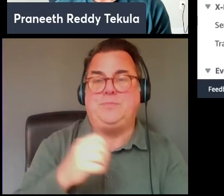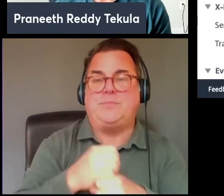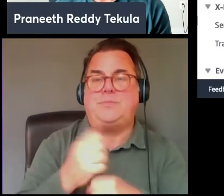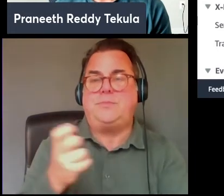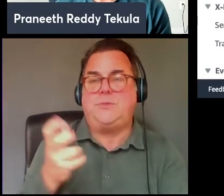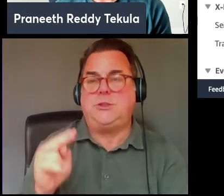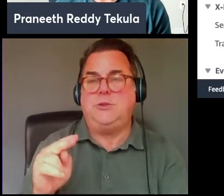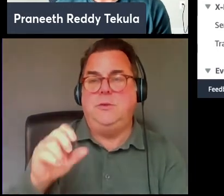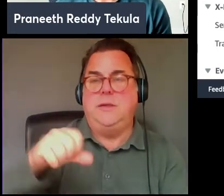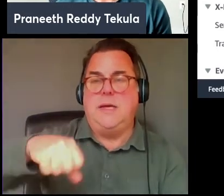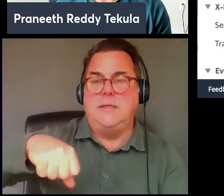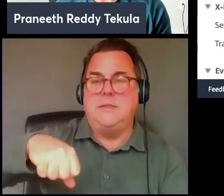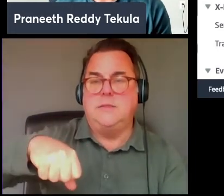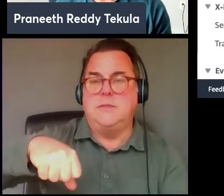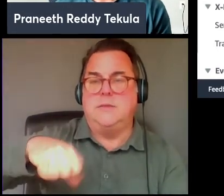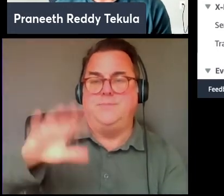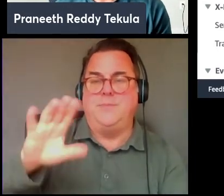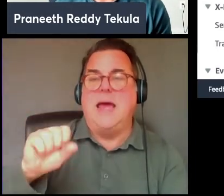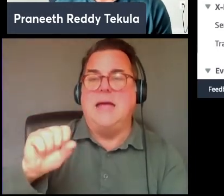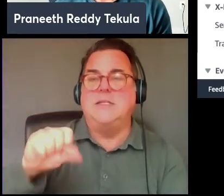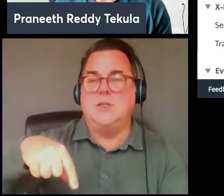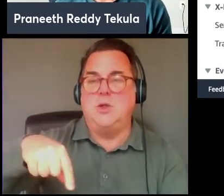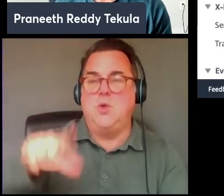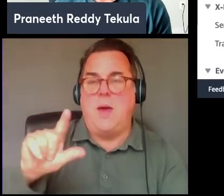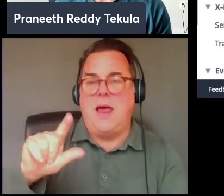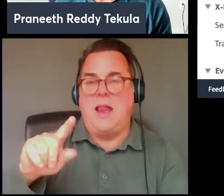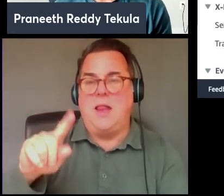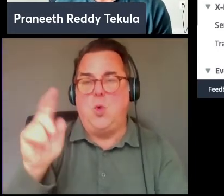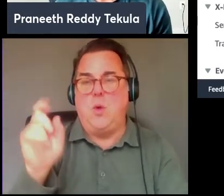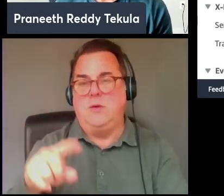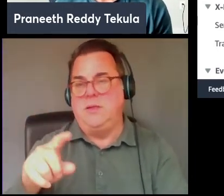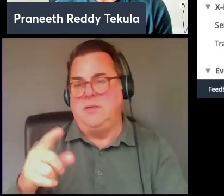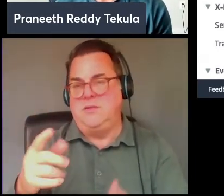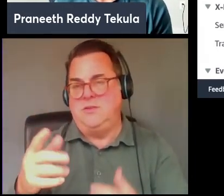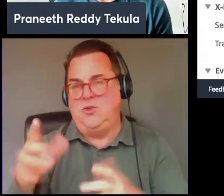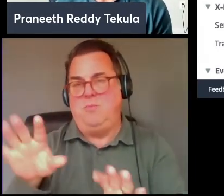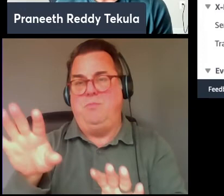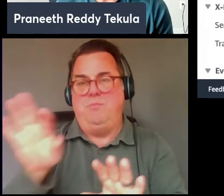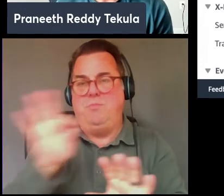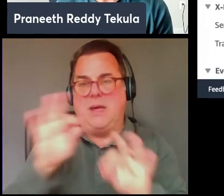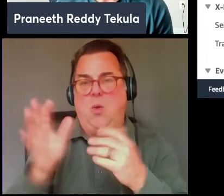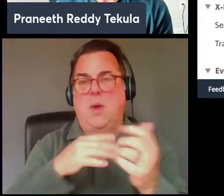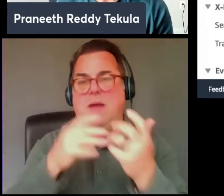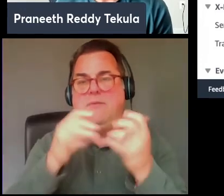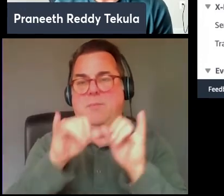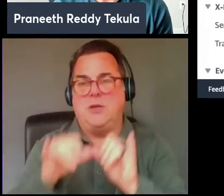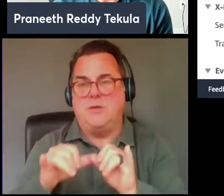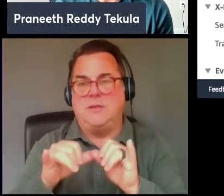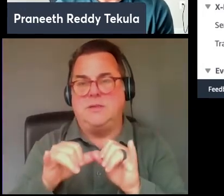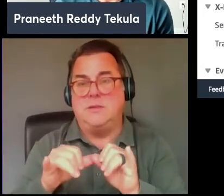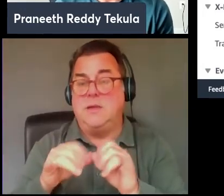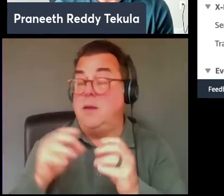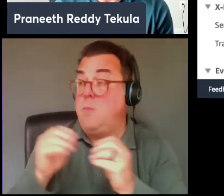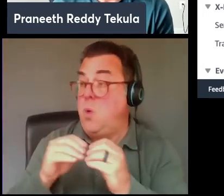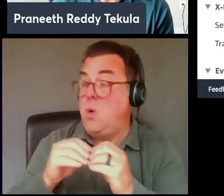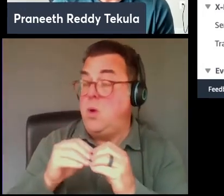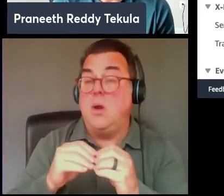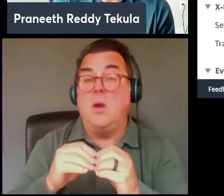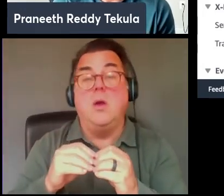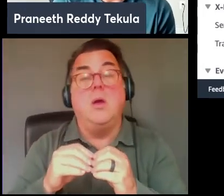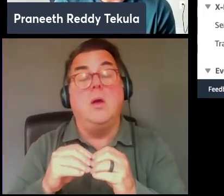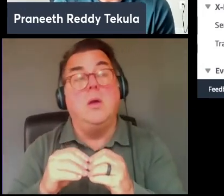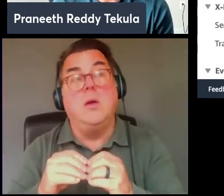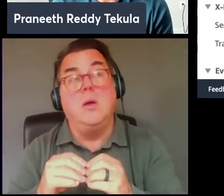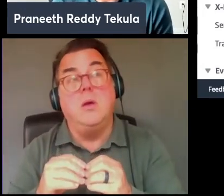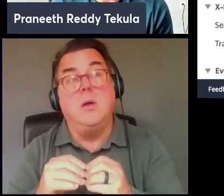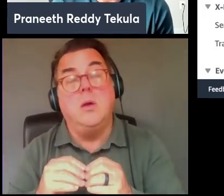to get metrics as you see fit, which is Yep. really cool. And And on top anything of else, it, Praneeth? yeah, on top of it, customers